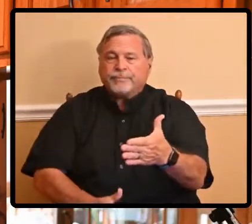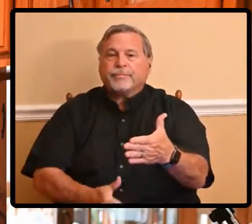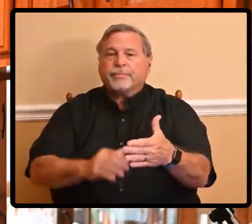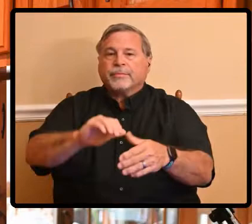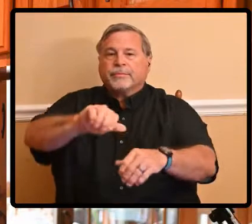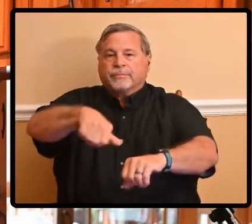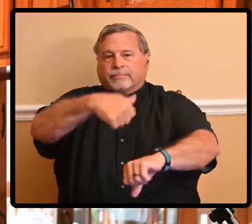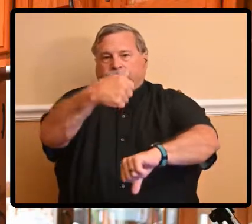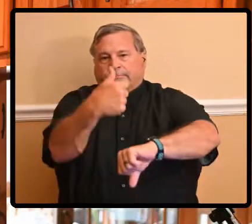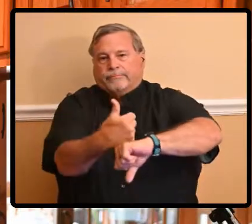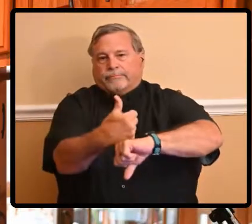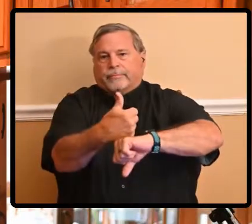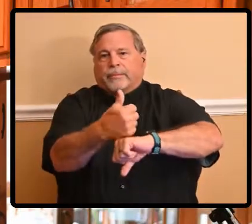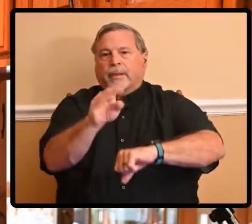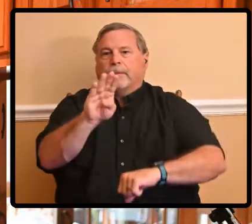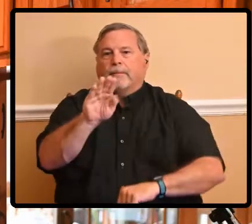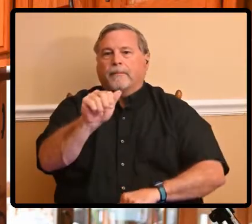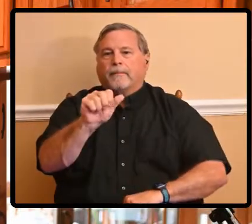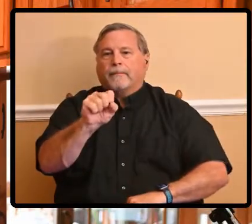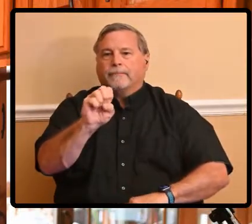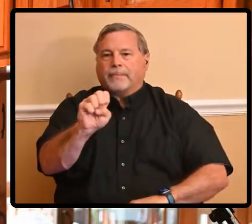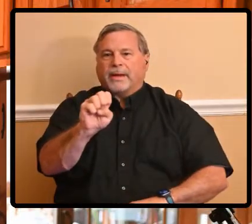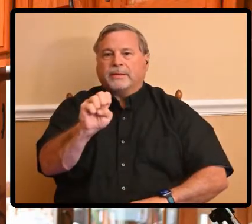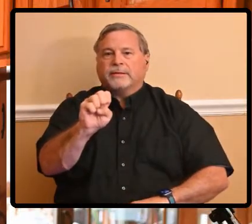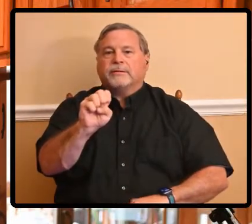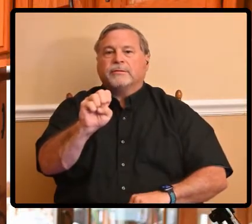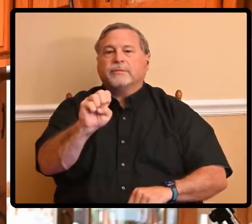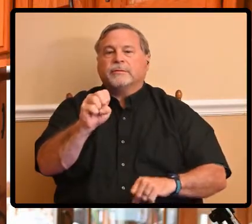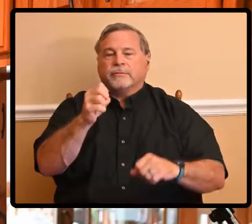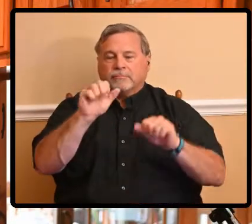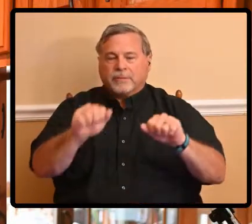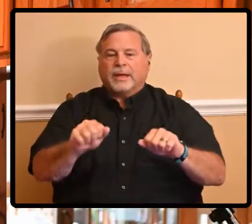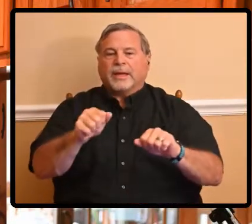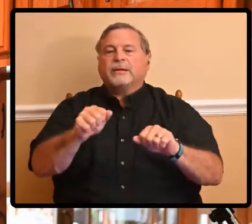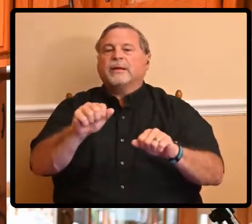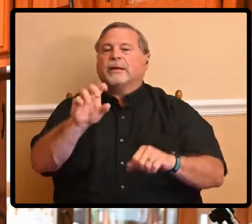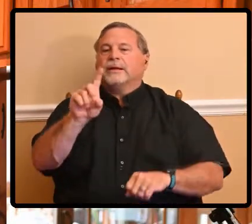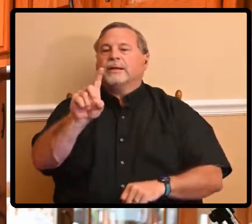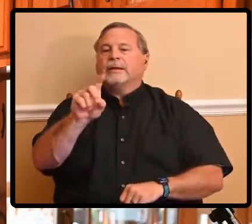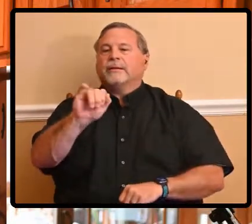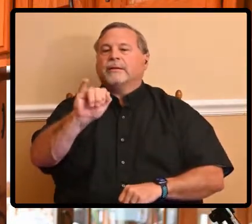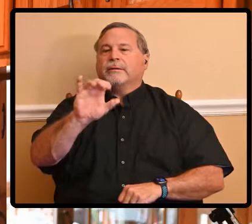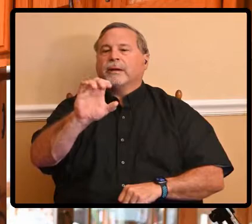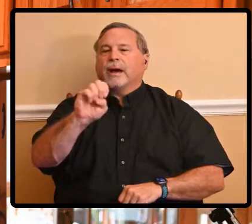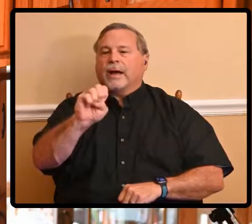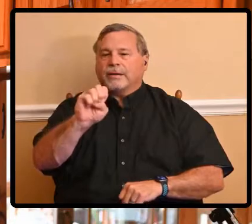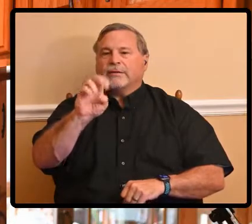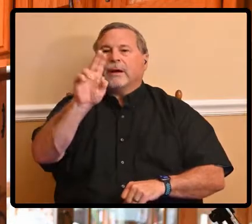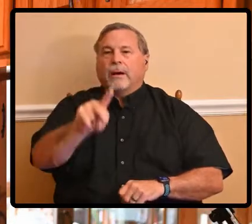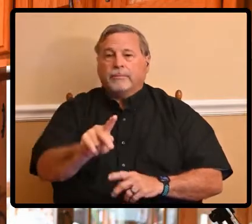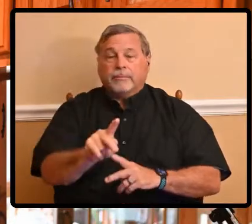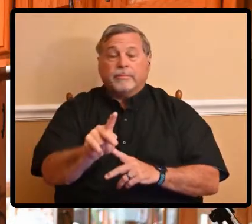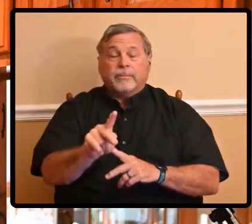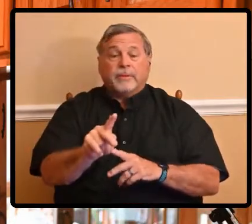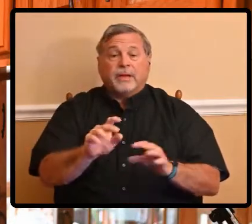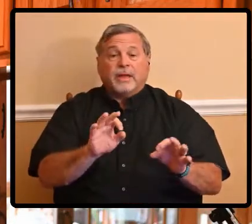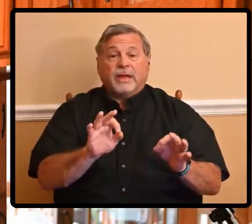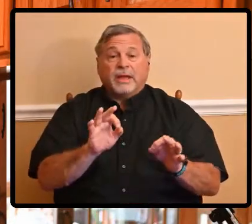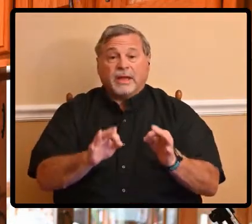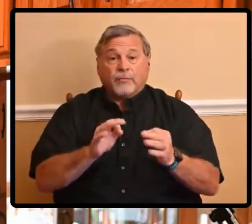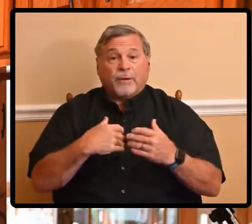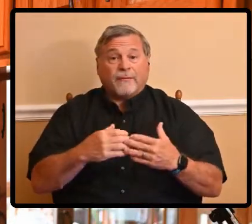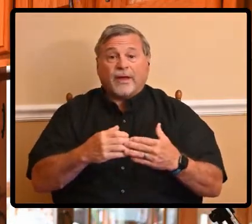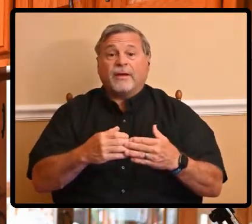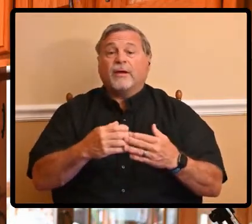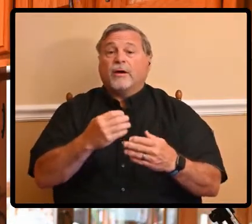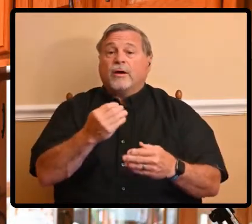It's to give us a base so that we can dice these things up. And again, if you don't like doing it this way and you have a